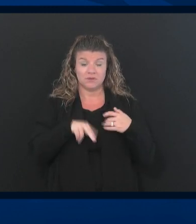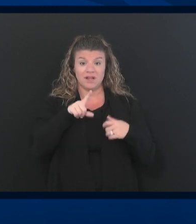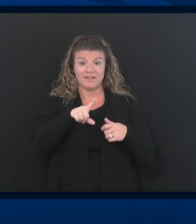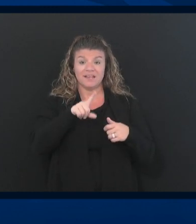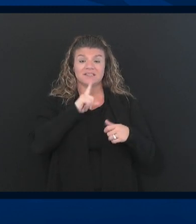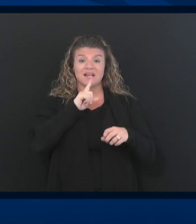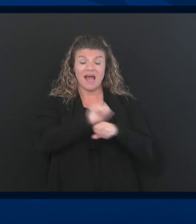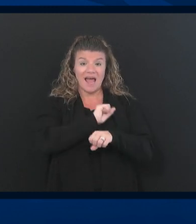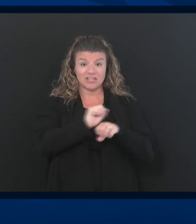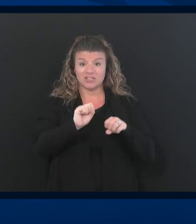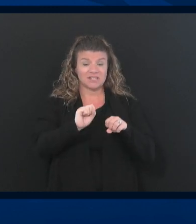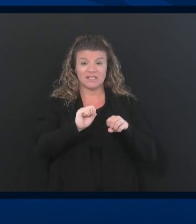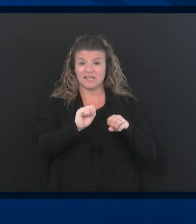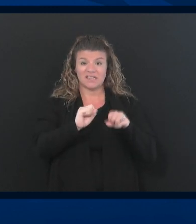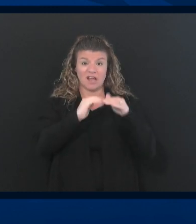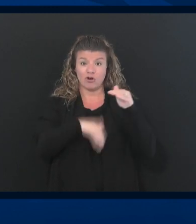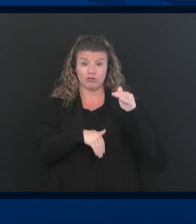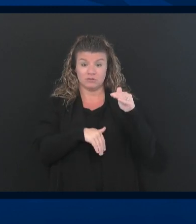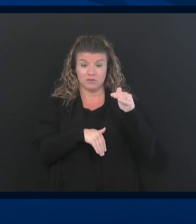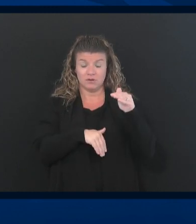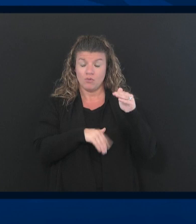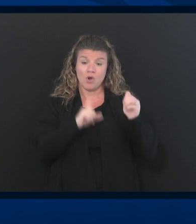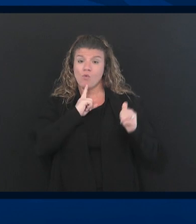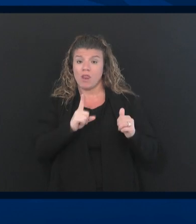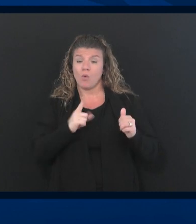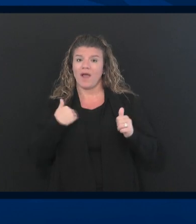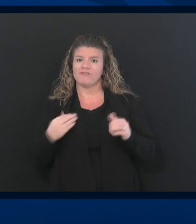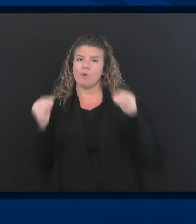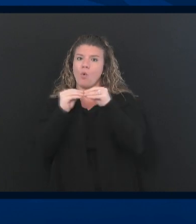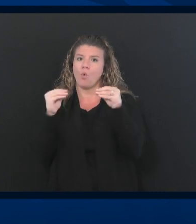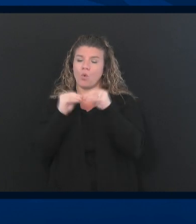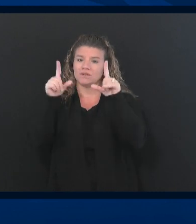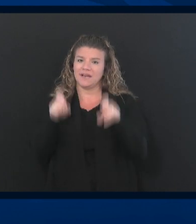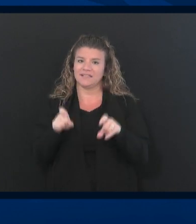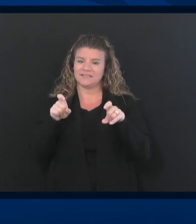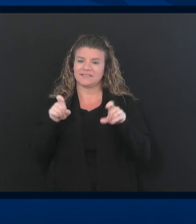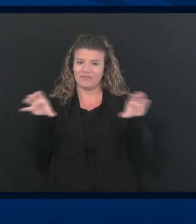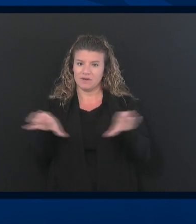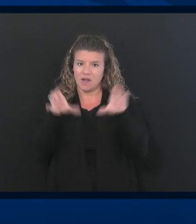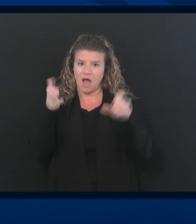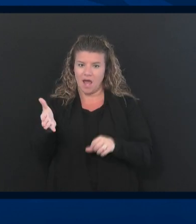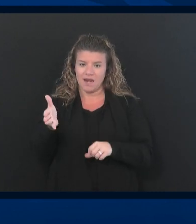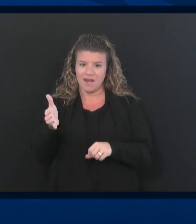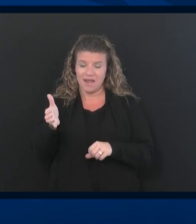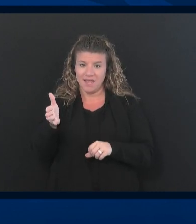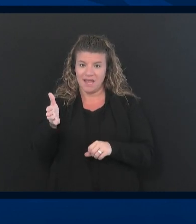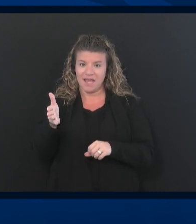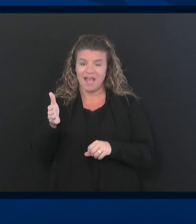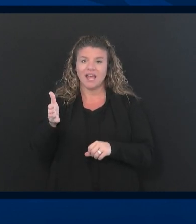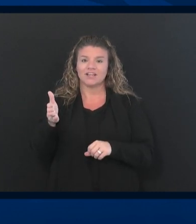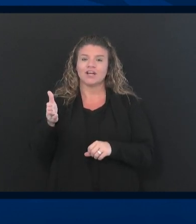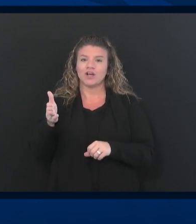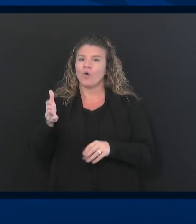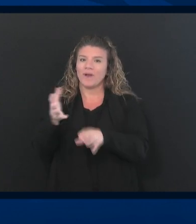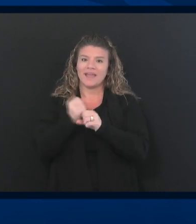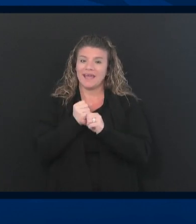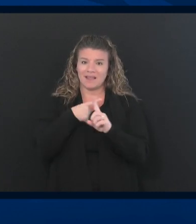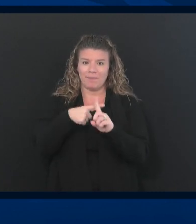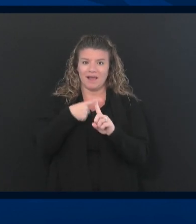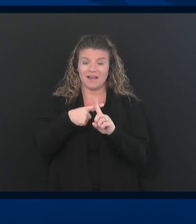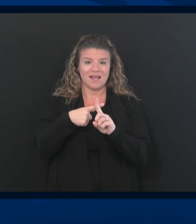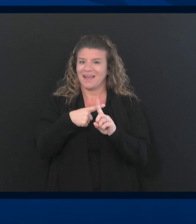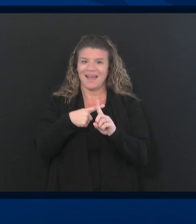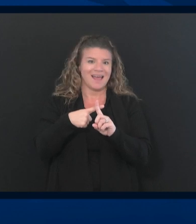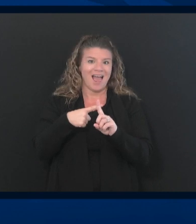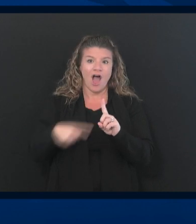is underreported in terms of there are more tests that have been done. We get the positives of those, but not every